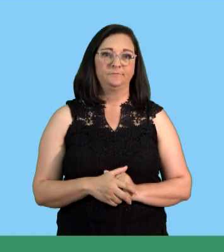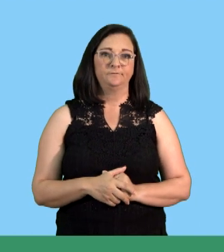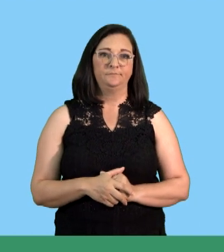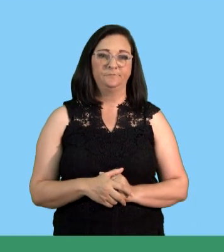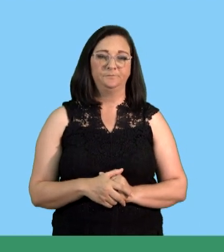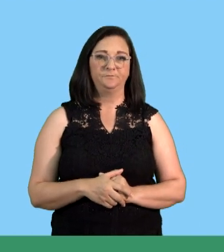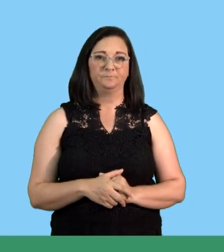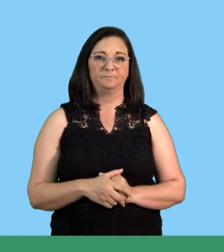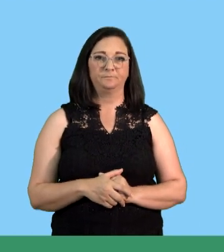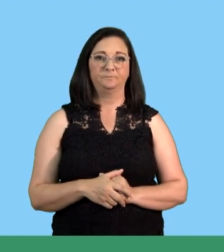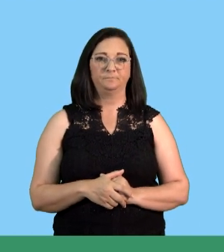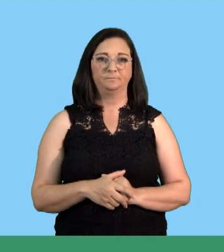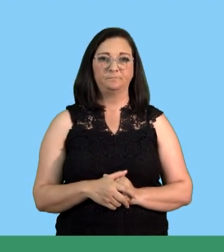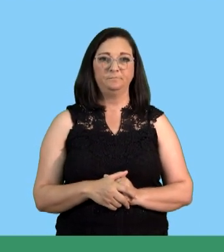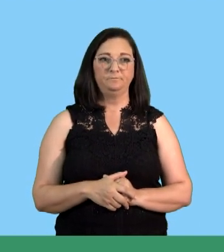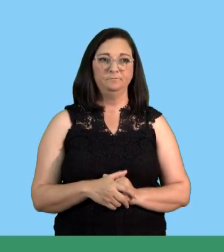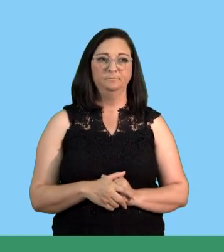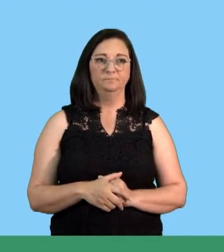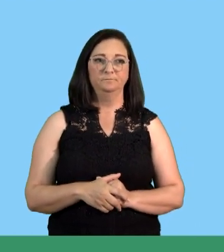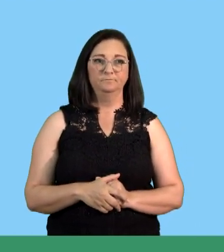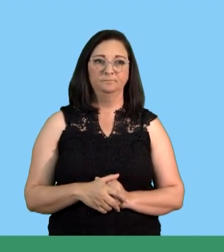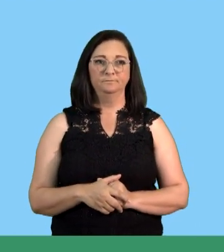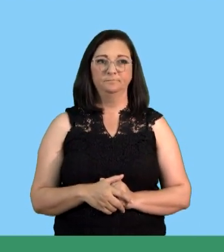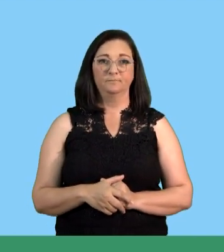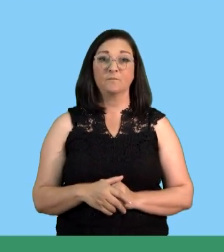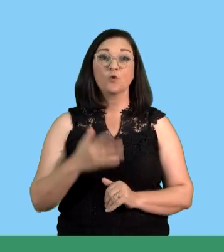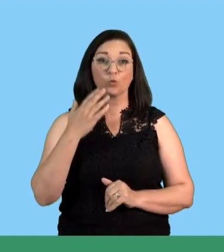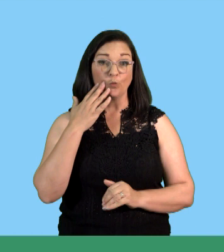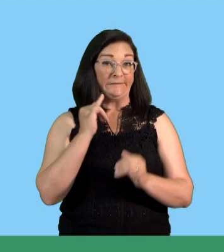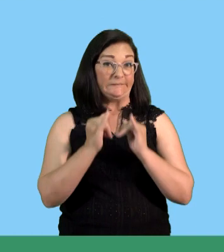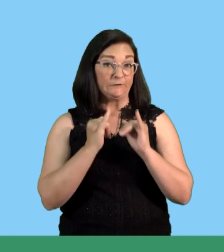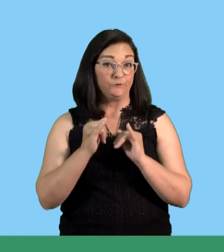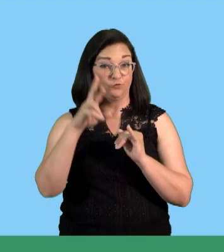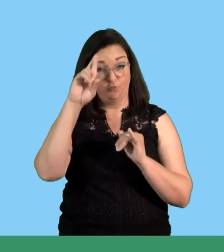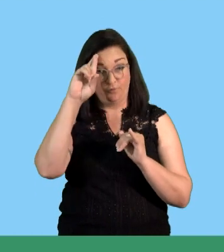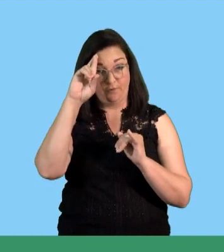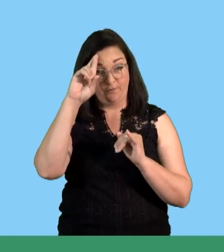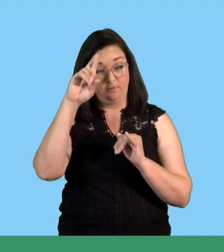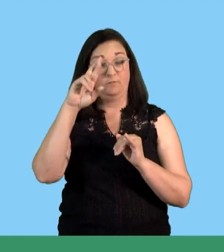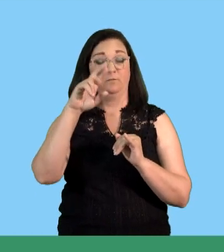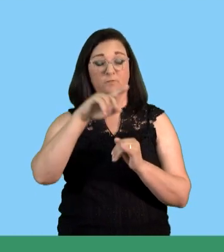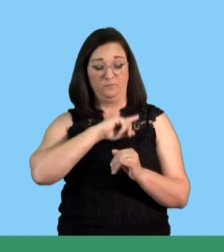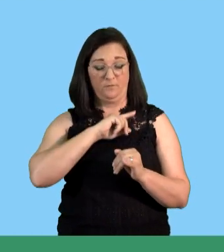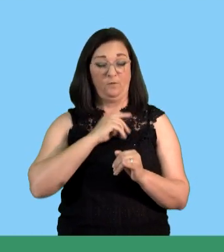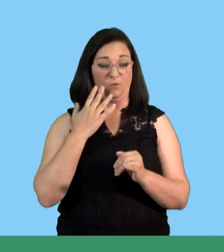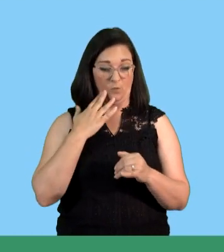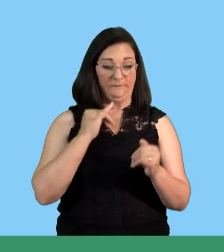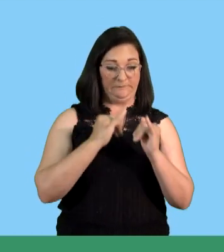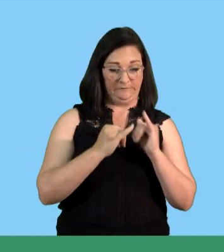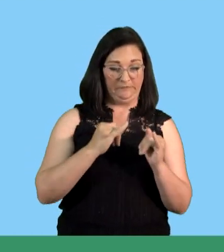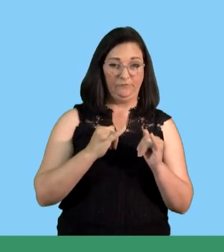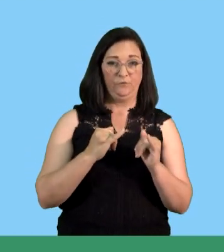same amount of time to each candidate. This is during an interview, remember. So my roles during the